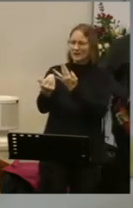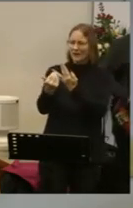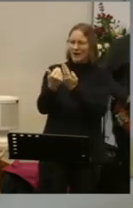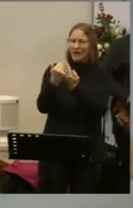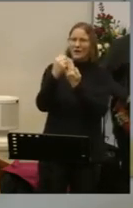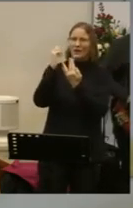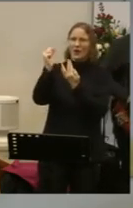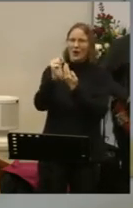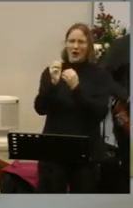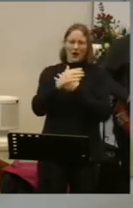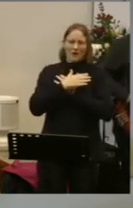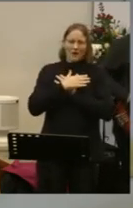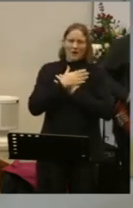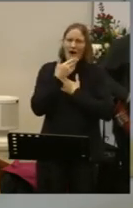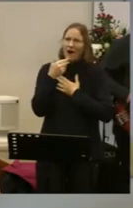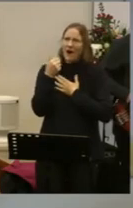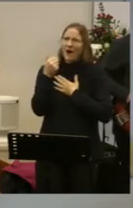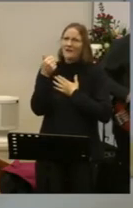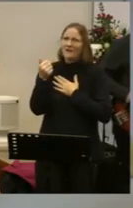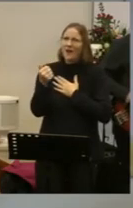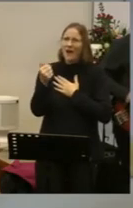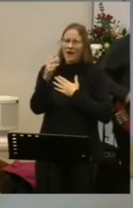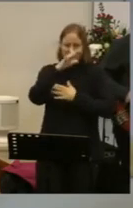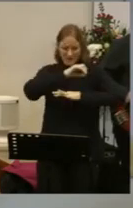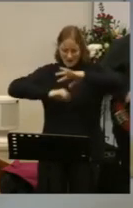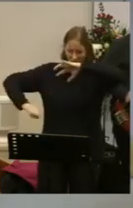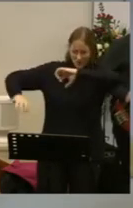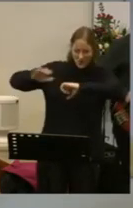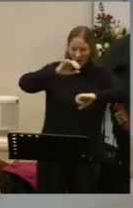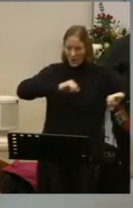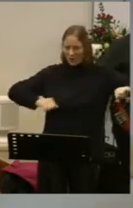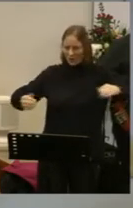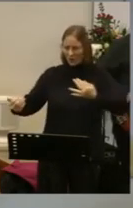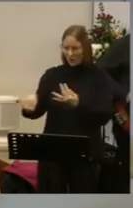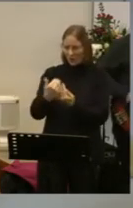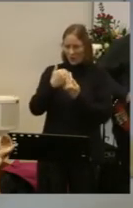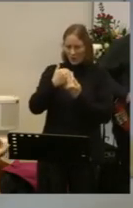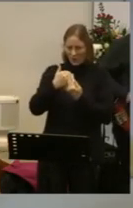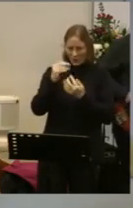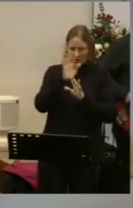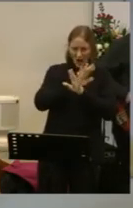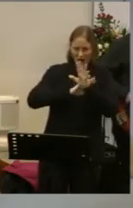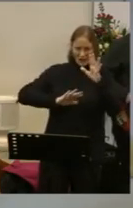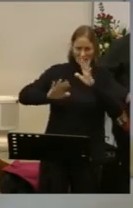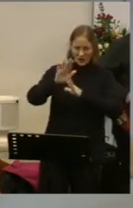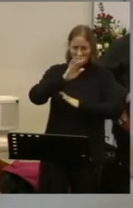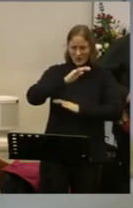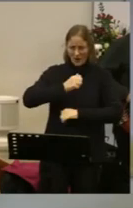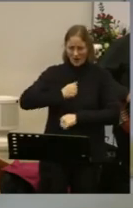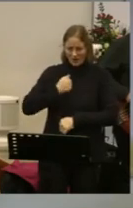your loving kindness tore through the shadows